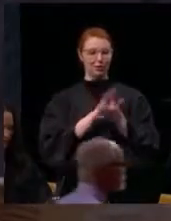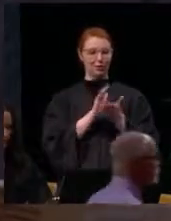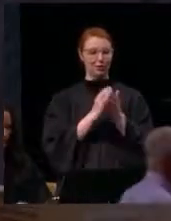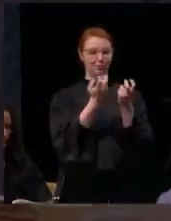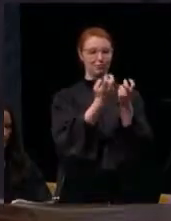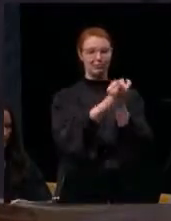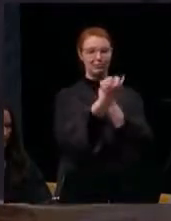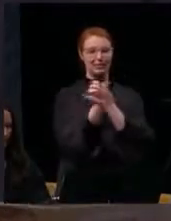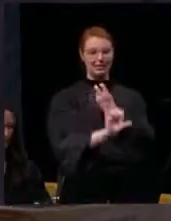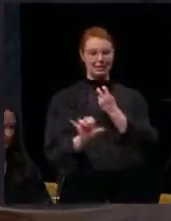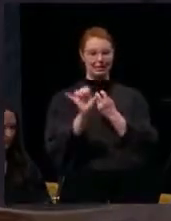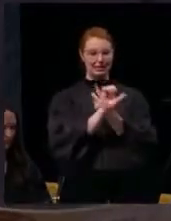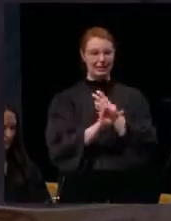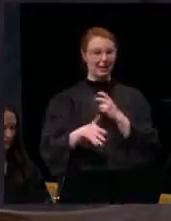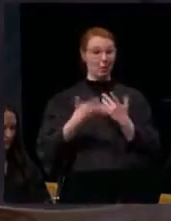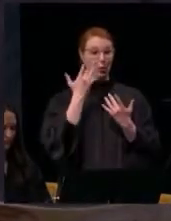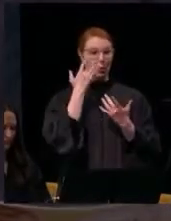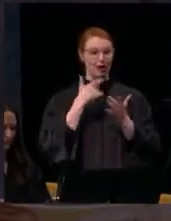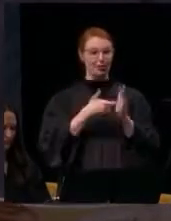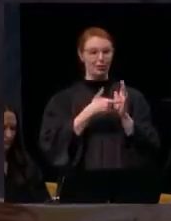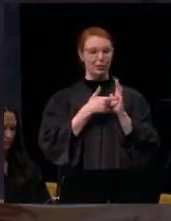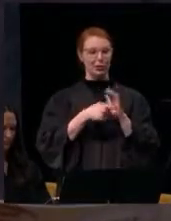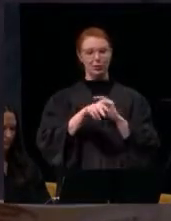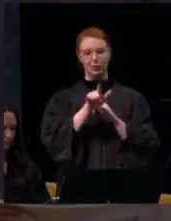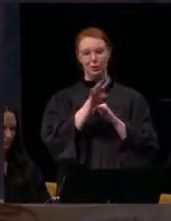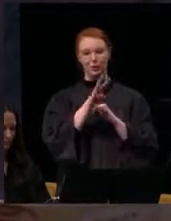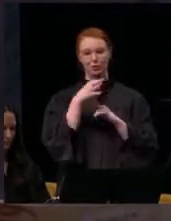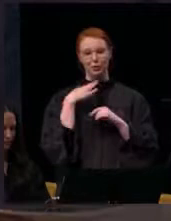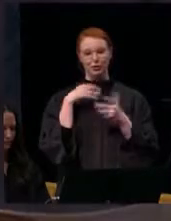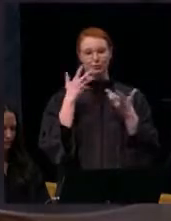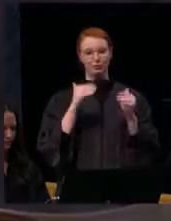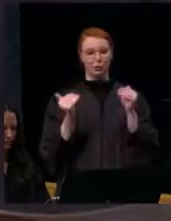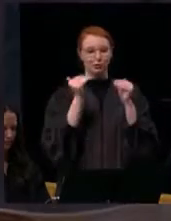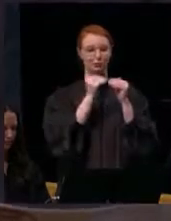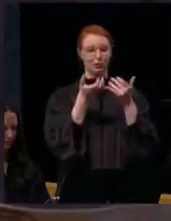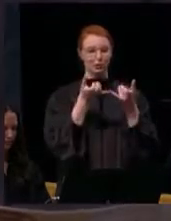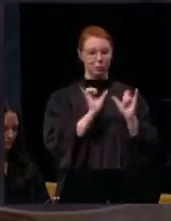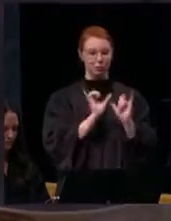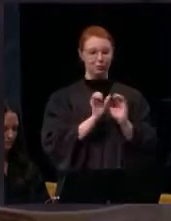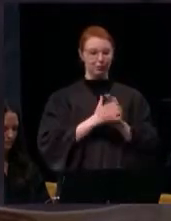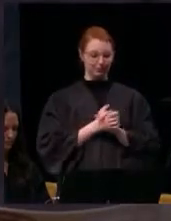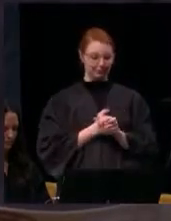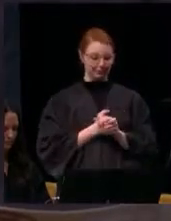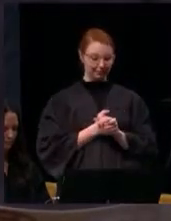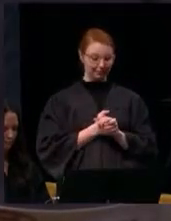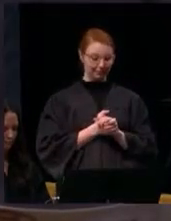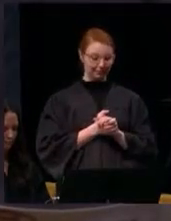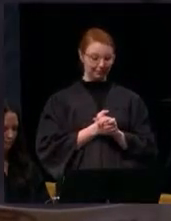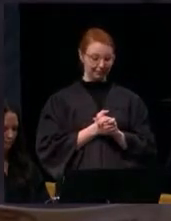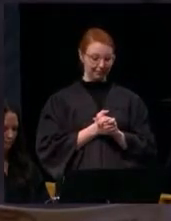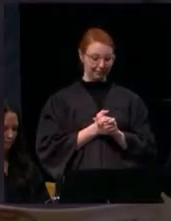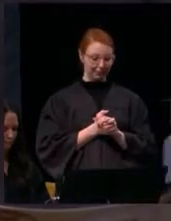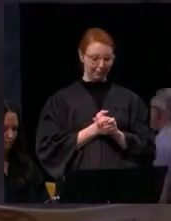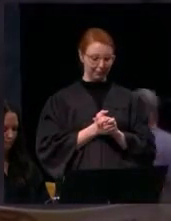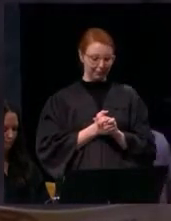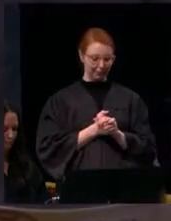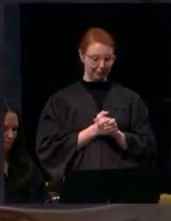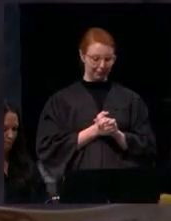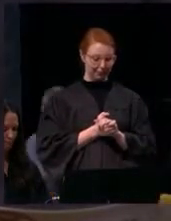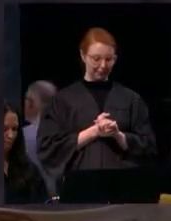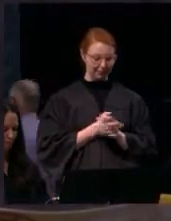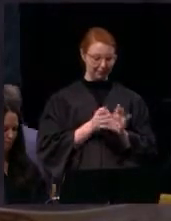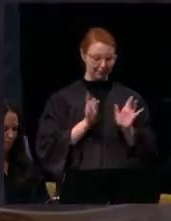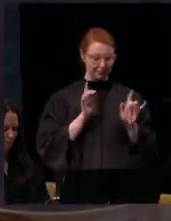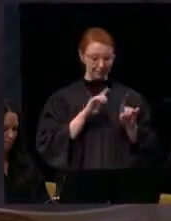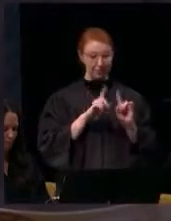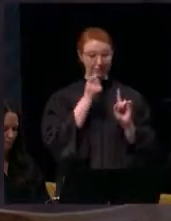same 24 credit requirement. And when this is the case, when it seems as if the universe is screaming, you are